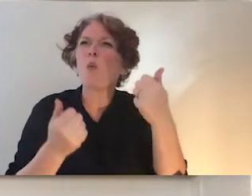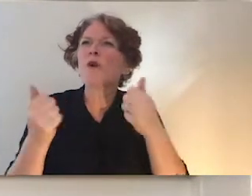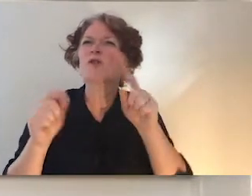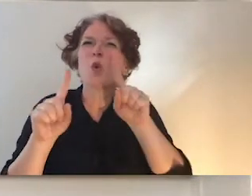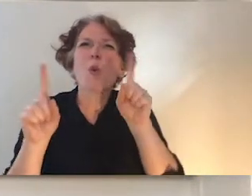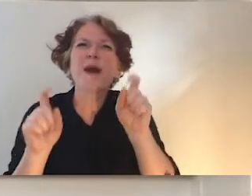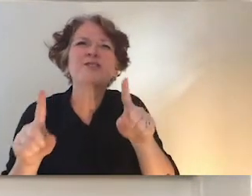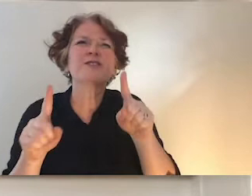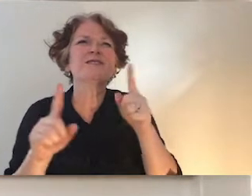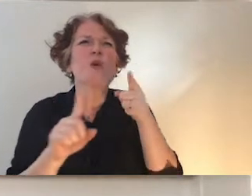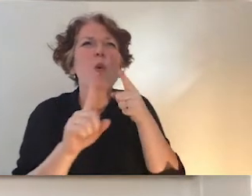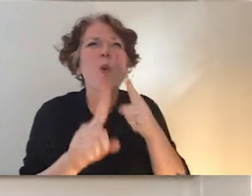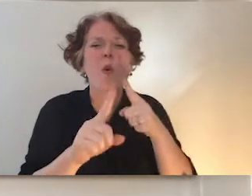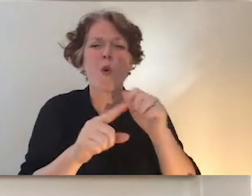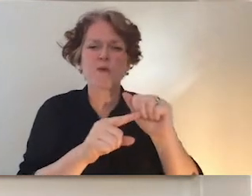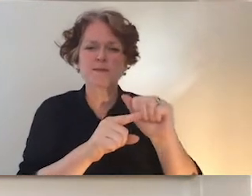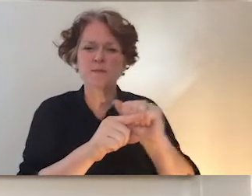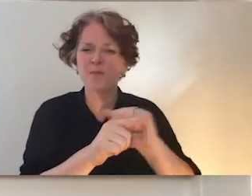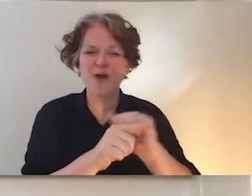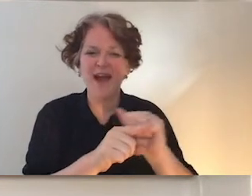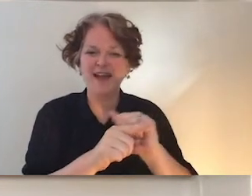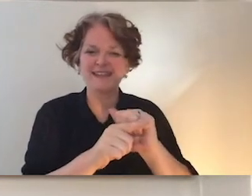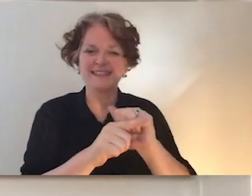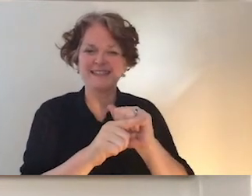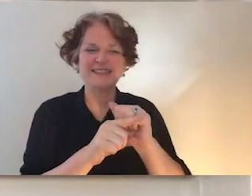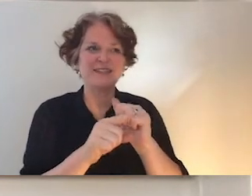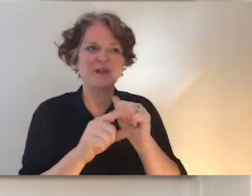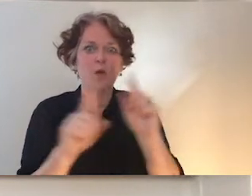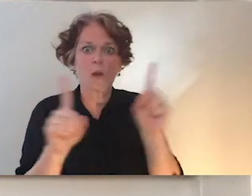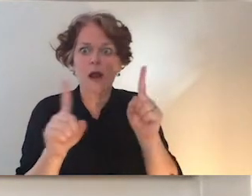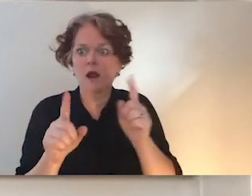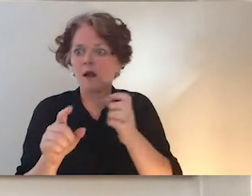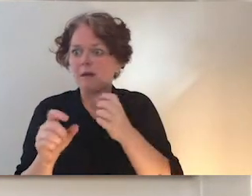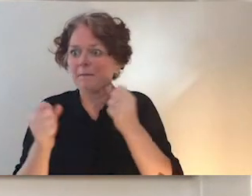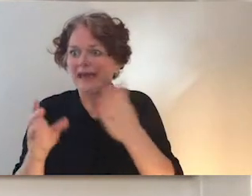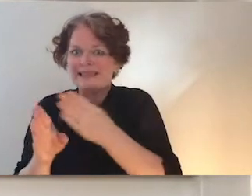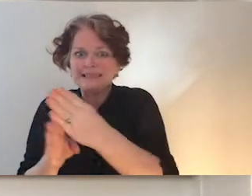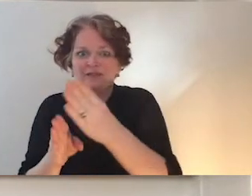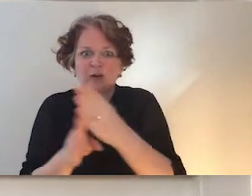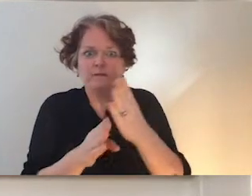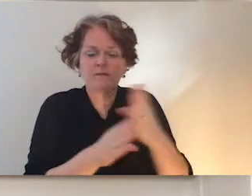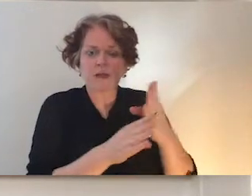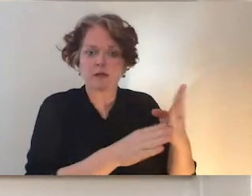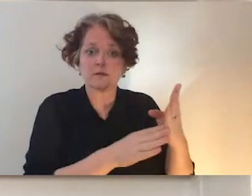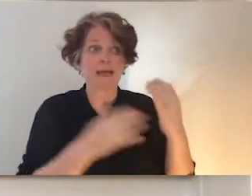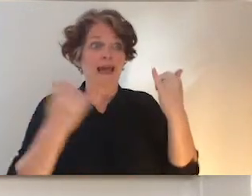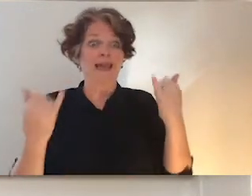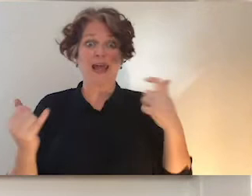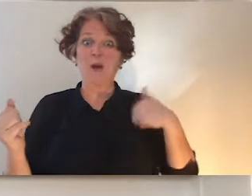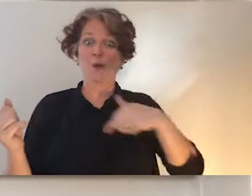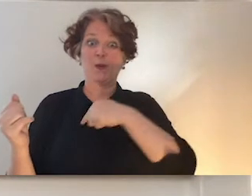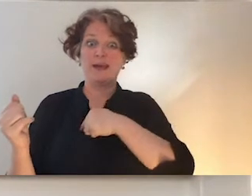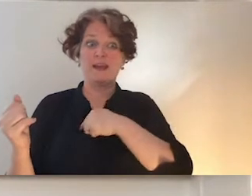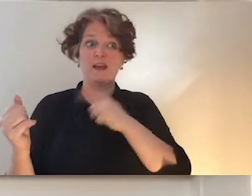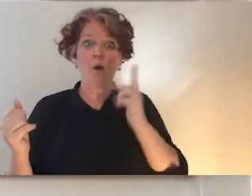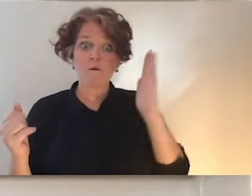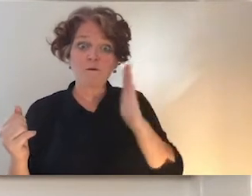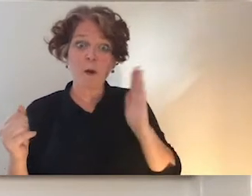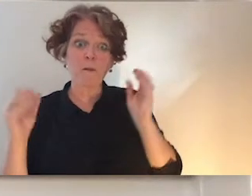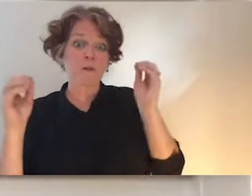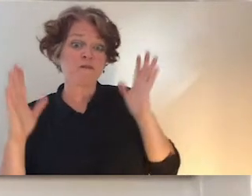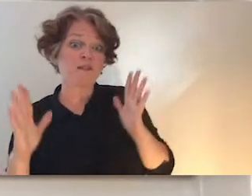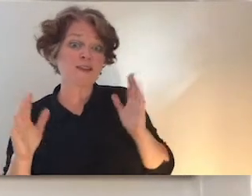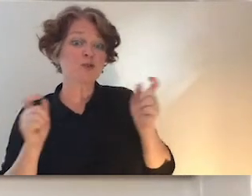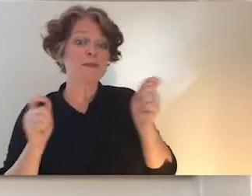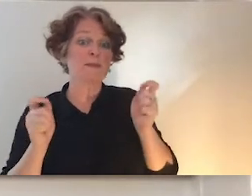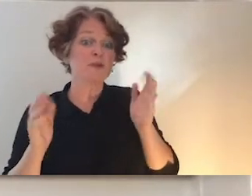questions, goals, and practices in many of our society's most fundamental areas of endeavor. And now we, their